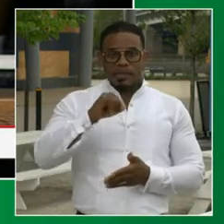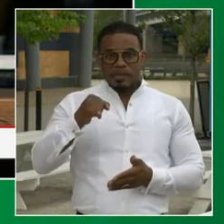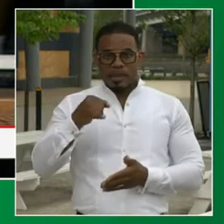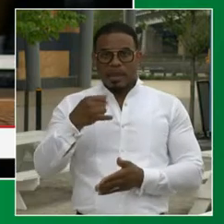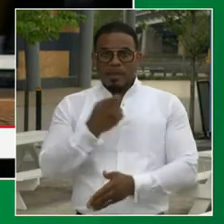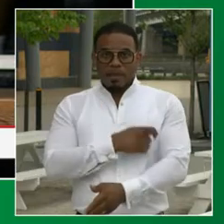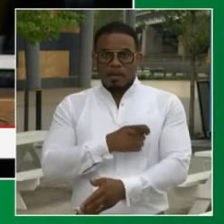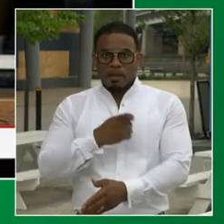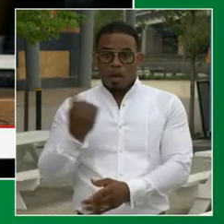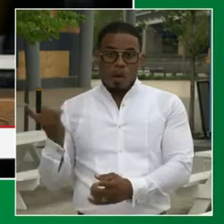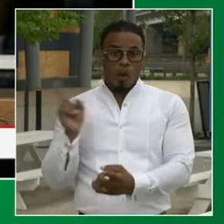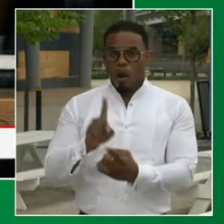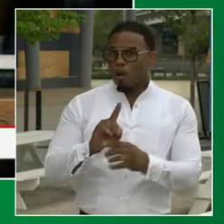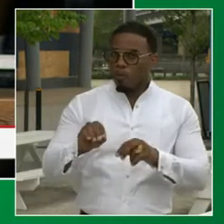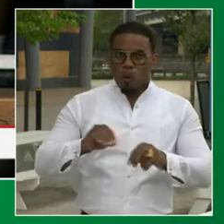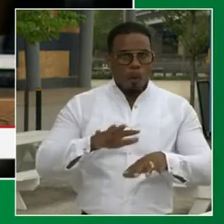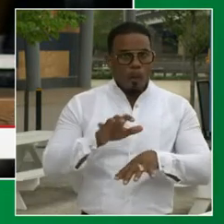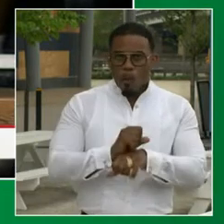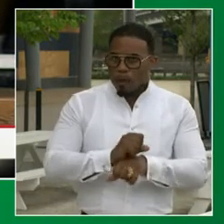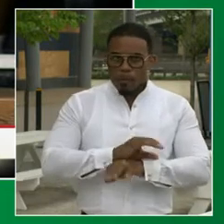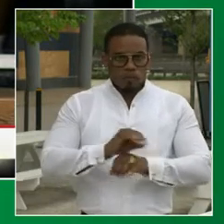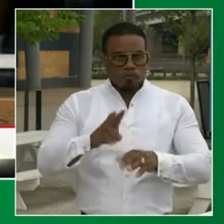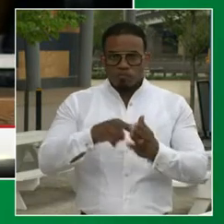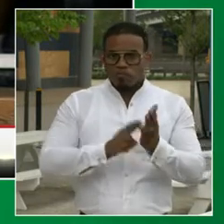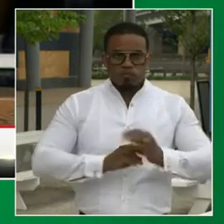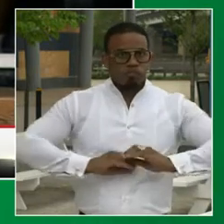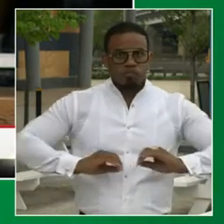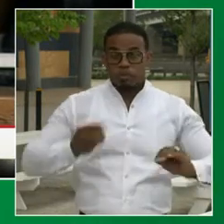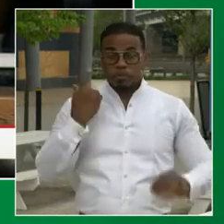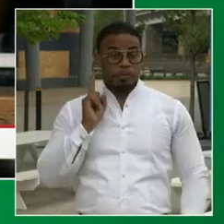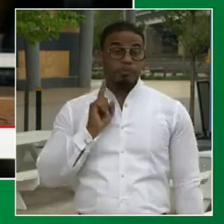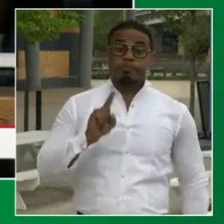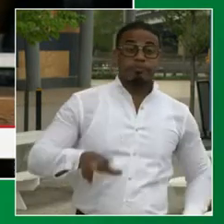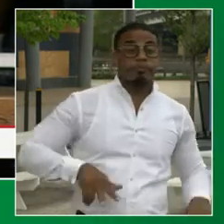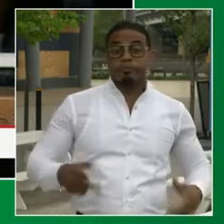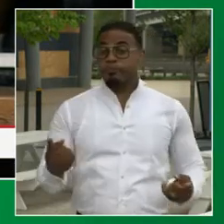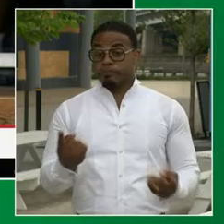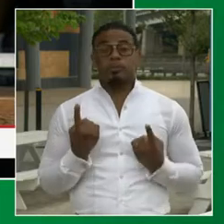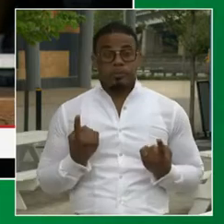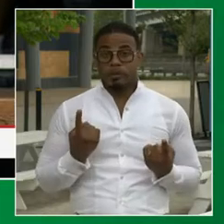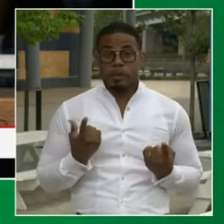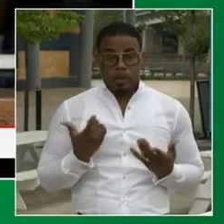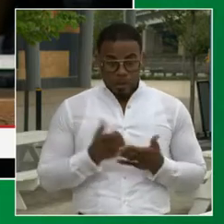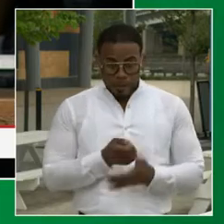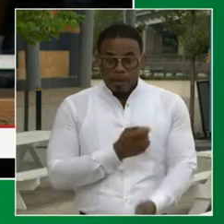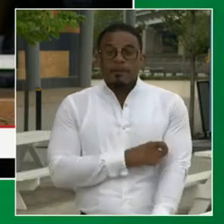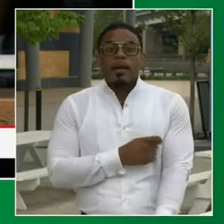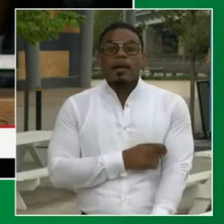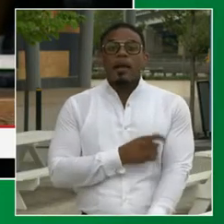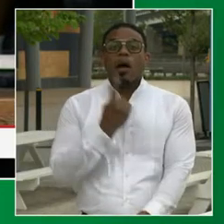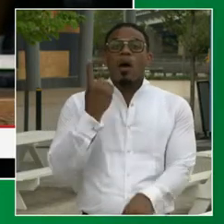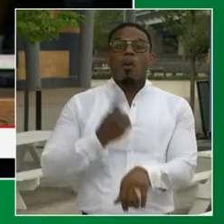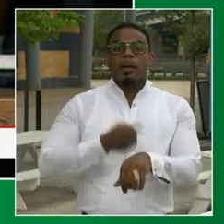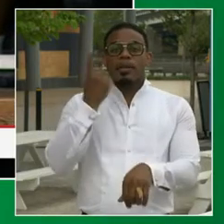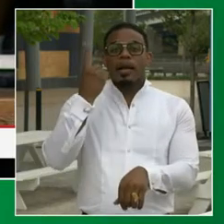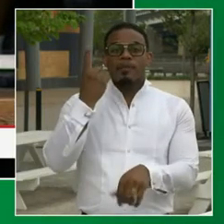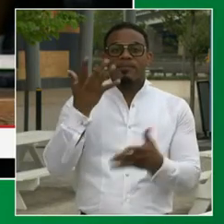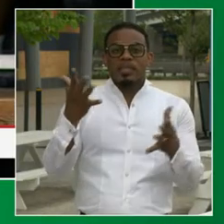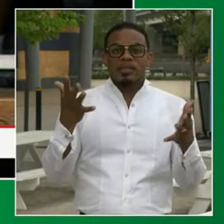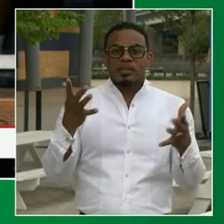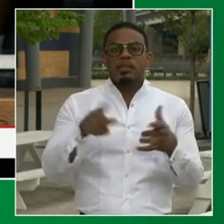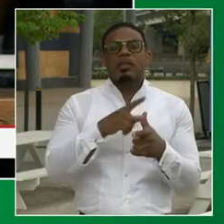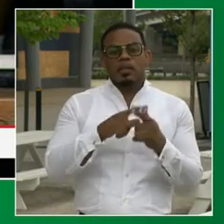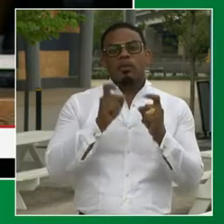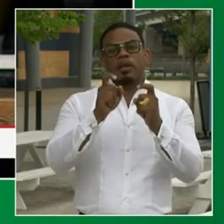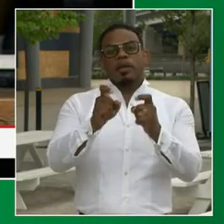vaccine. Walk up, no appointment, no registration required. Just come to us. You can get that vaccine. It's a one and done vaccine, and